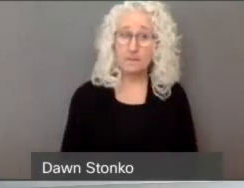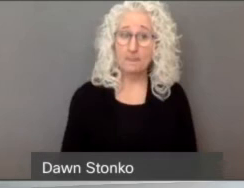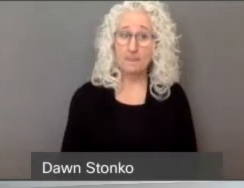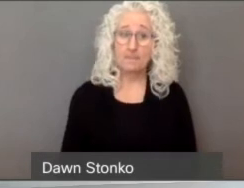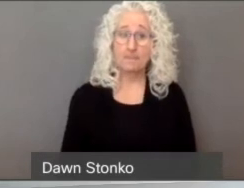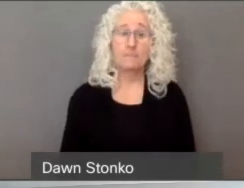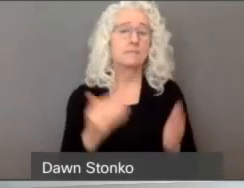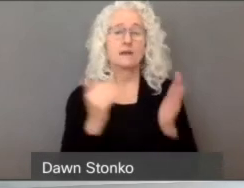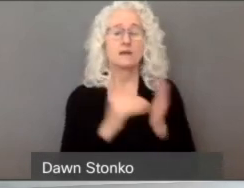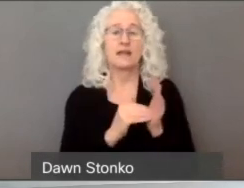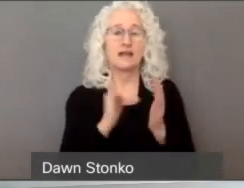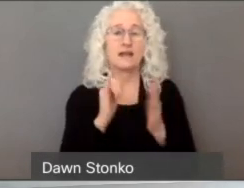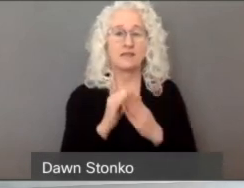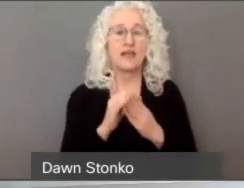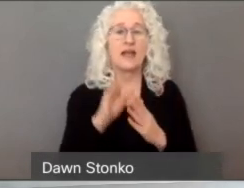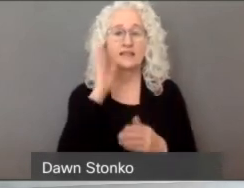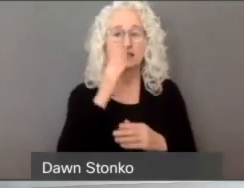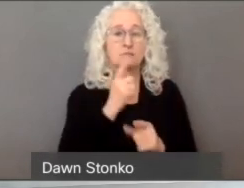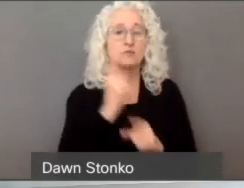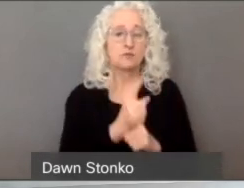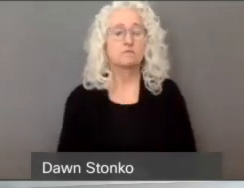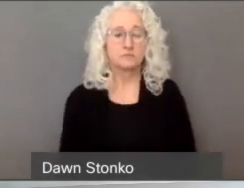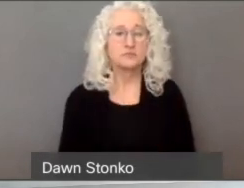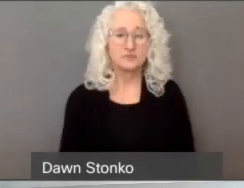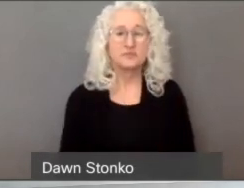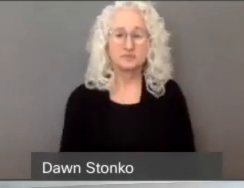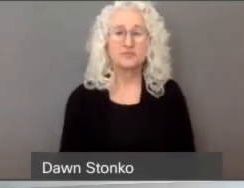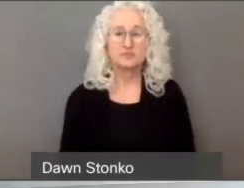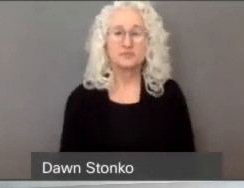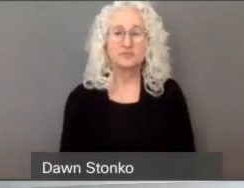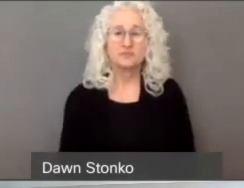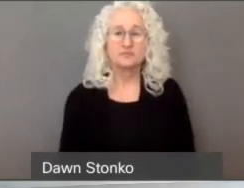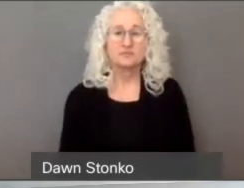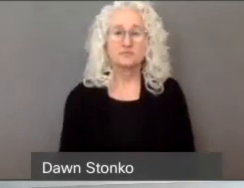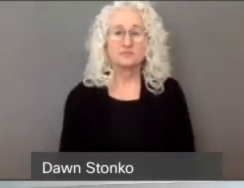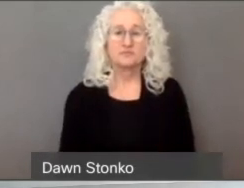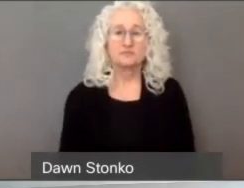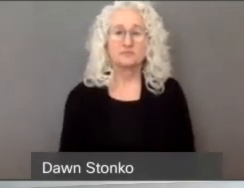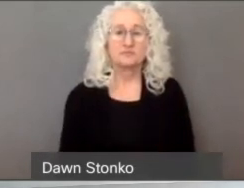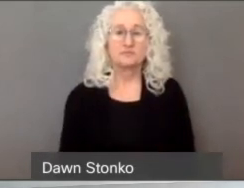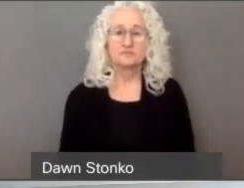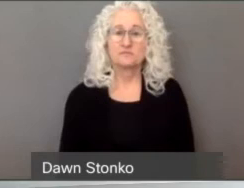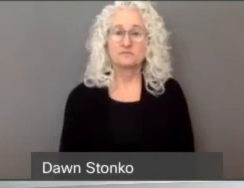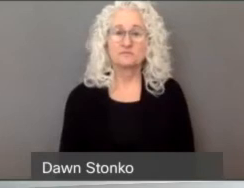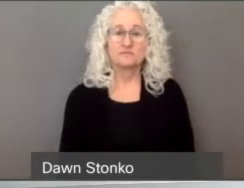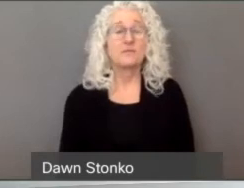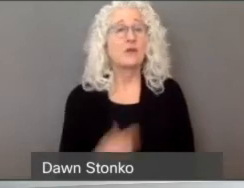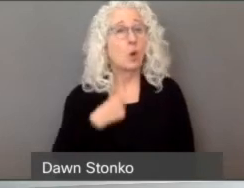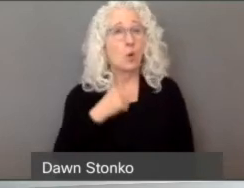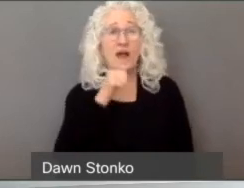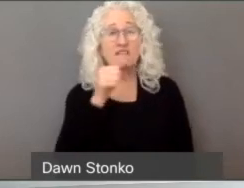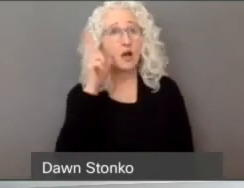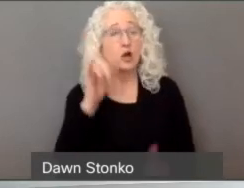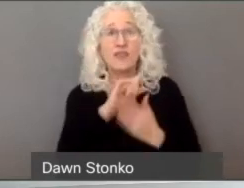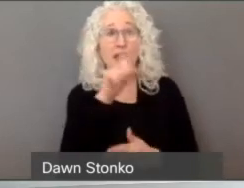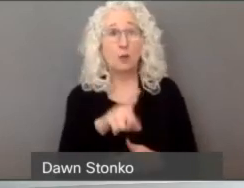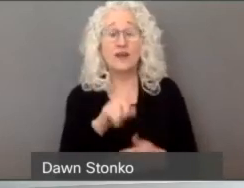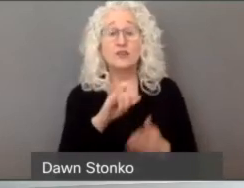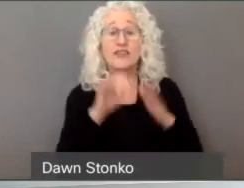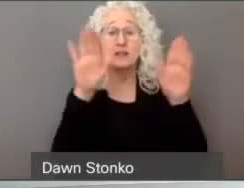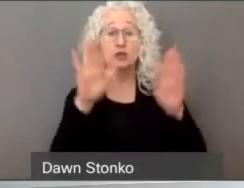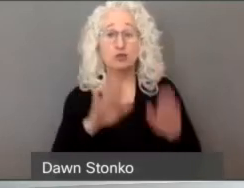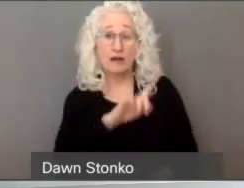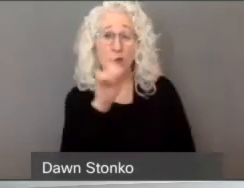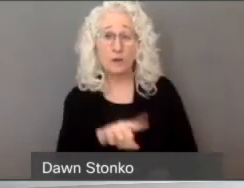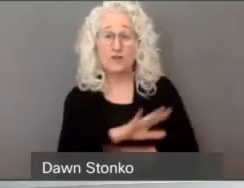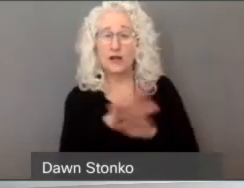Again, Rosa, that sounds exactly correct. I haven't run into that question, so that's a great question. I don't believe they're combining